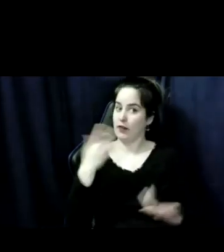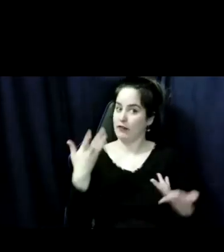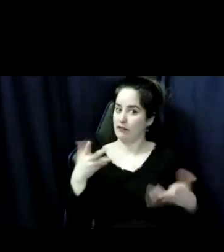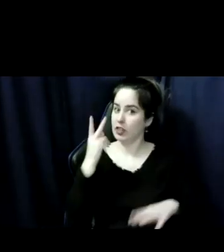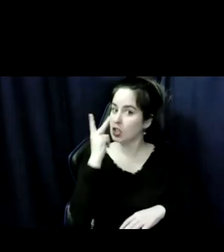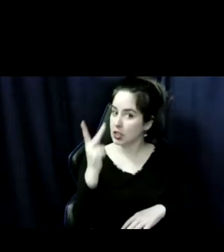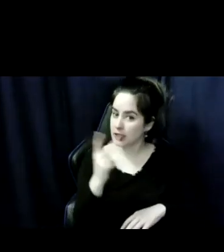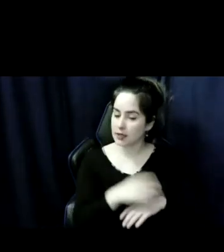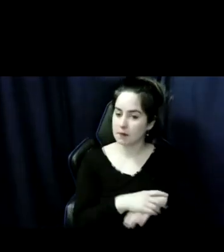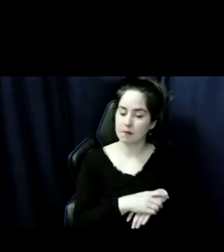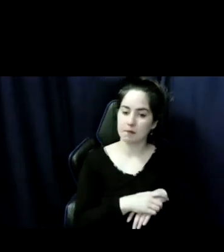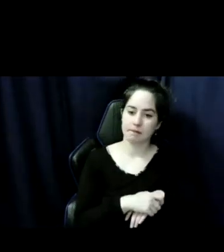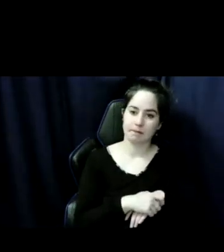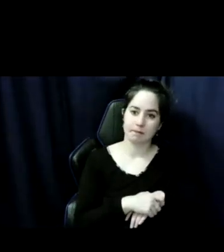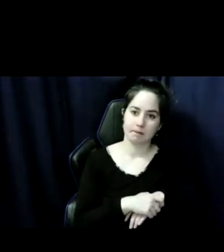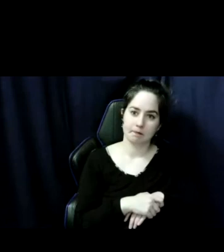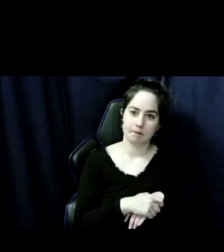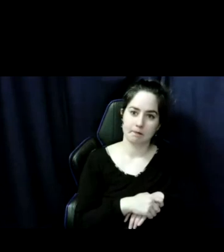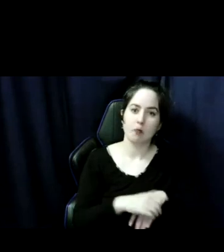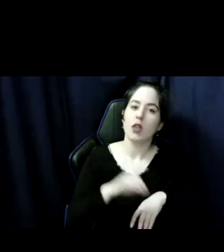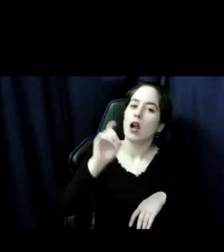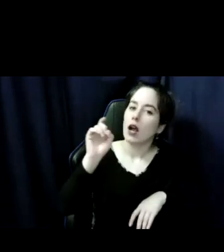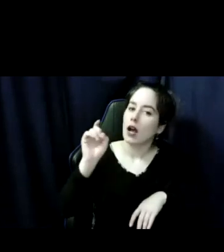you know, there have to be barriers.